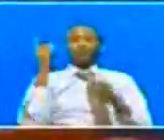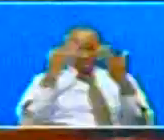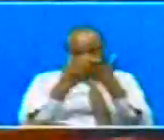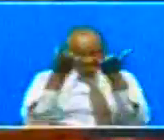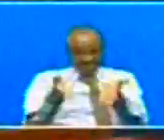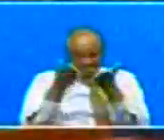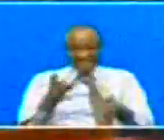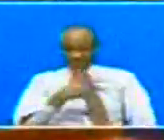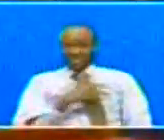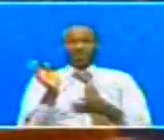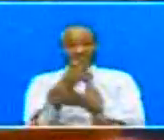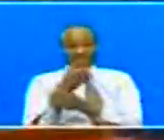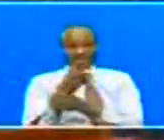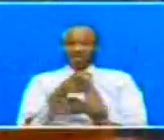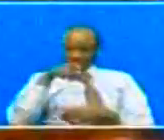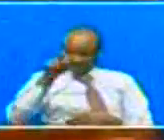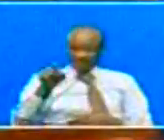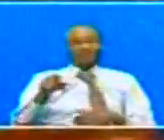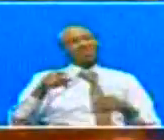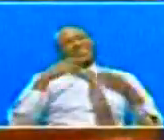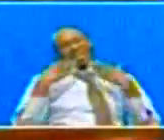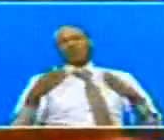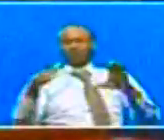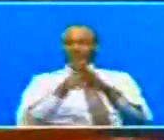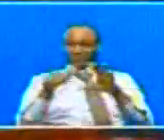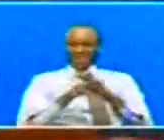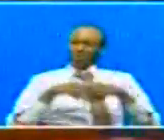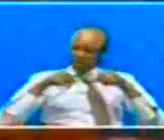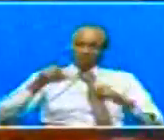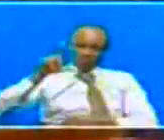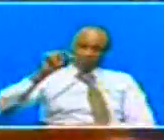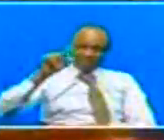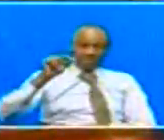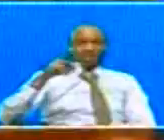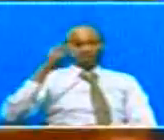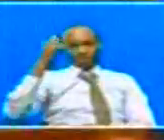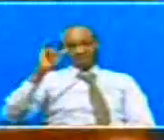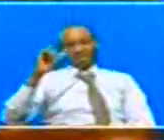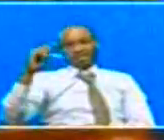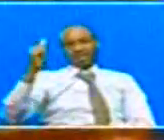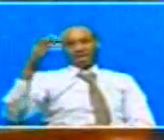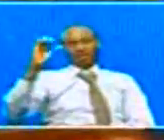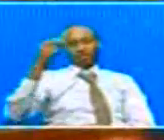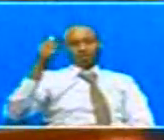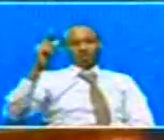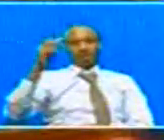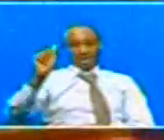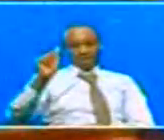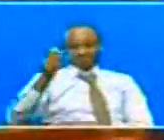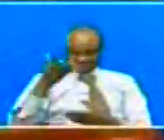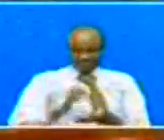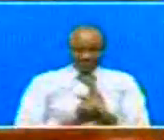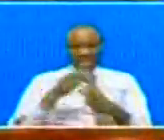here on Inspiration Thursday. Thanks so much for being a part of this show tonight. Keep tweeting at Tonny Gachoka, at Koinange Jeff, the